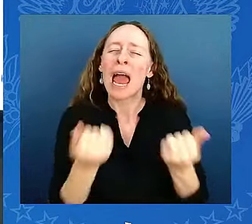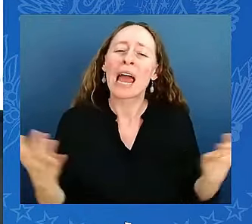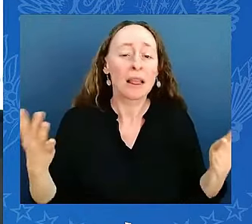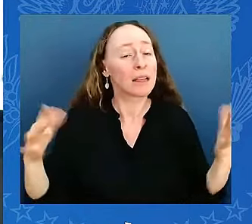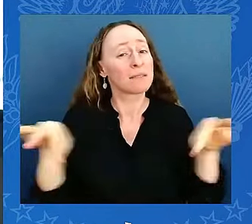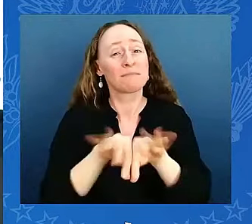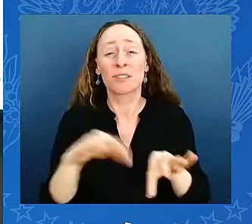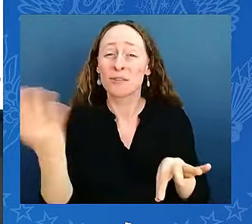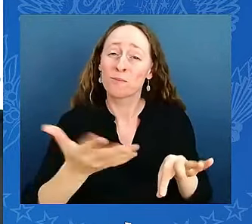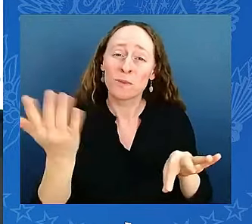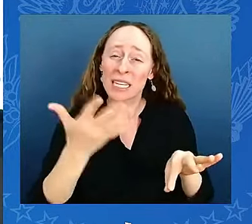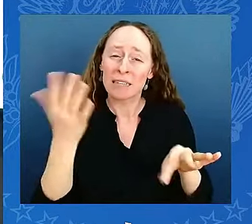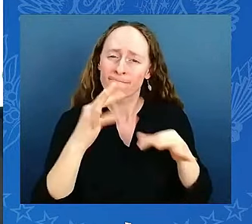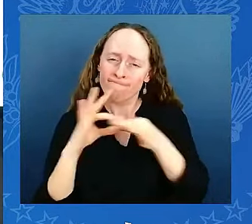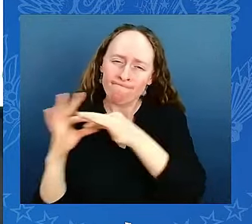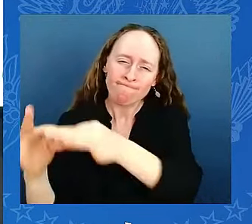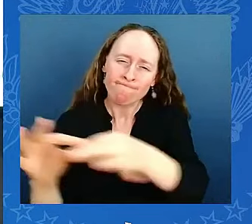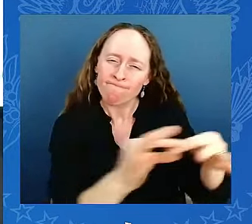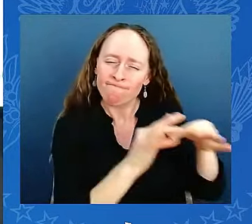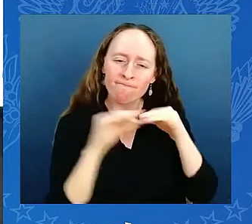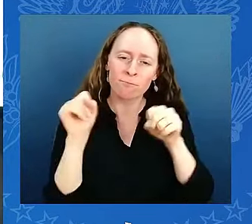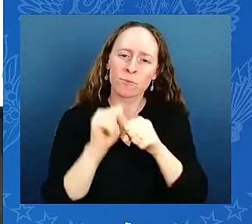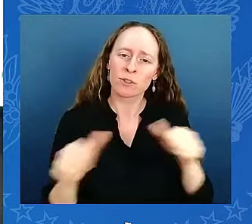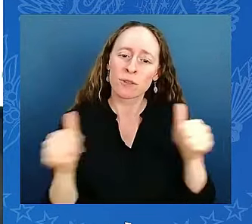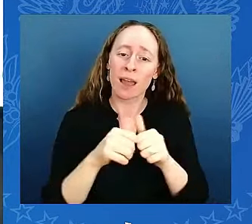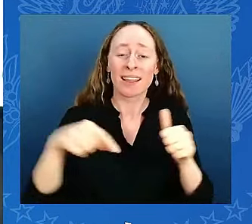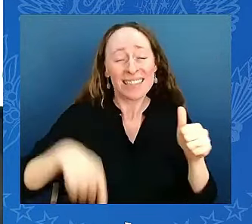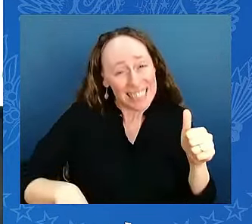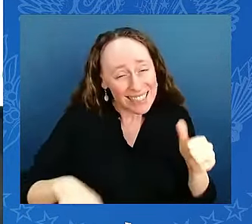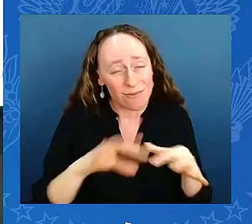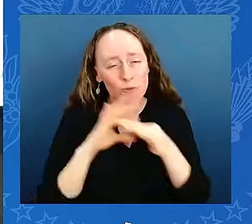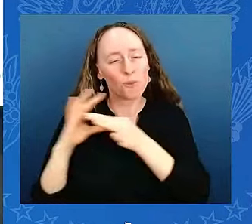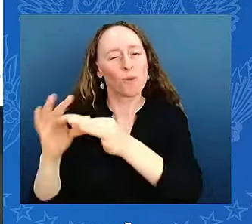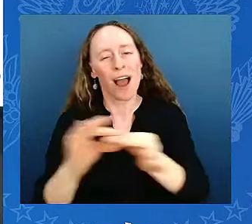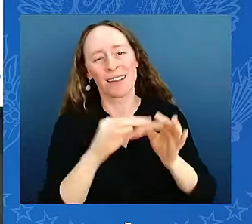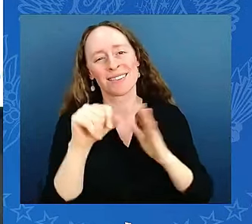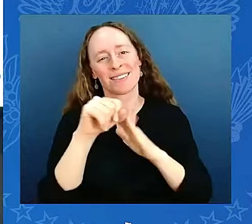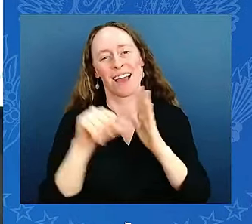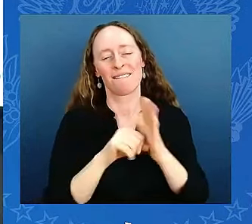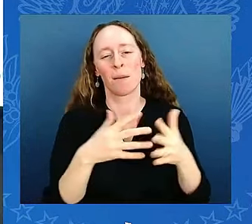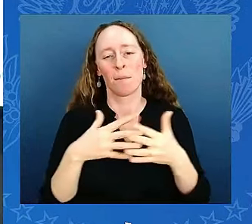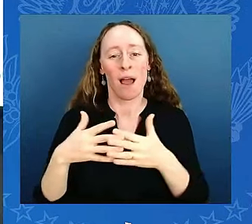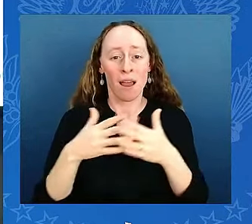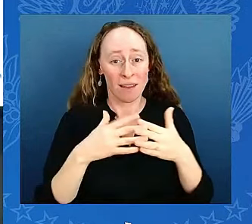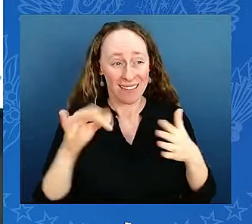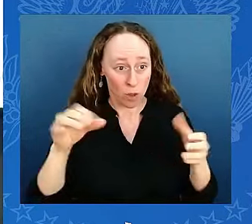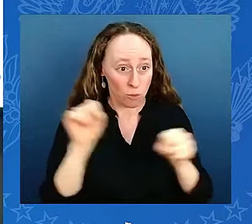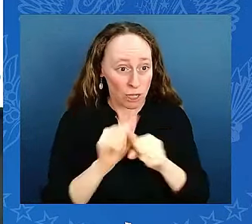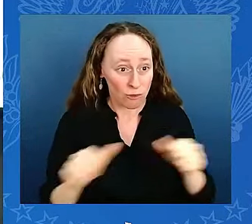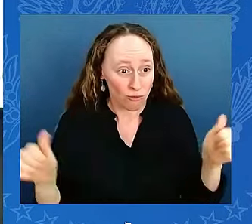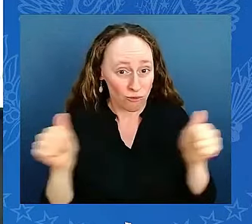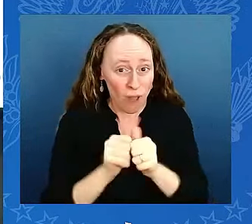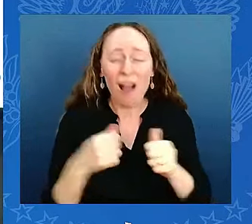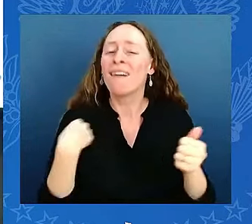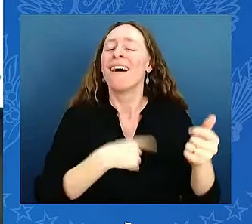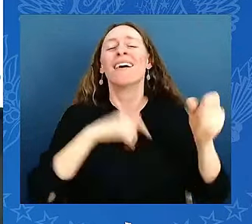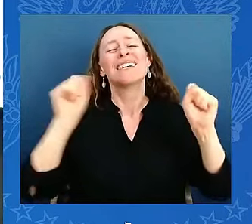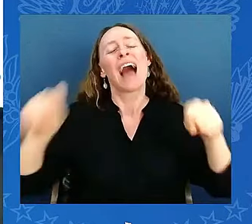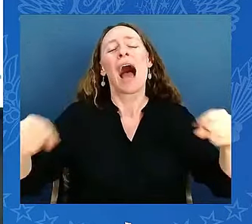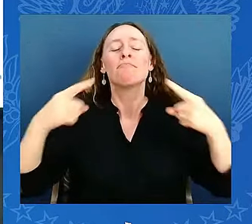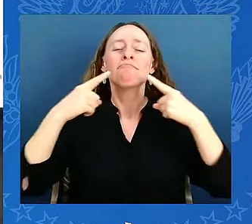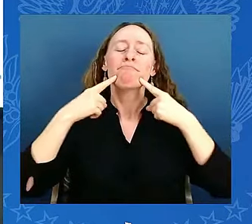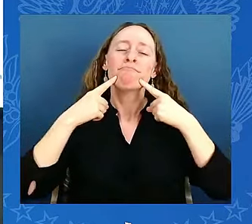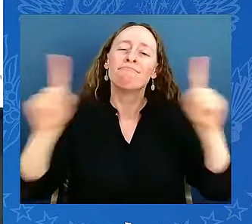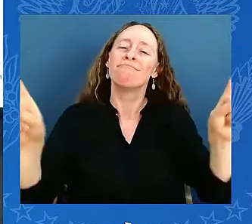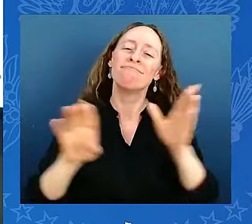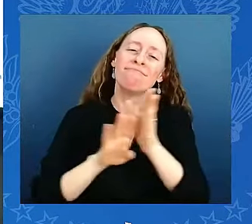for God's sake. Whenever we work together, we've never failed to get something done. So I thank everyone who has been working tirelessly in the cold,